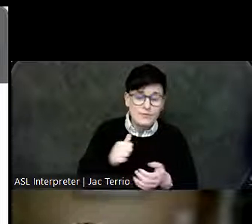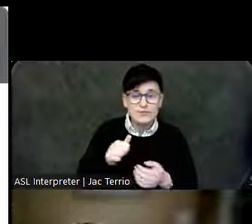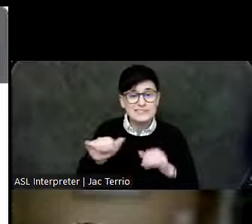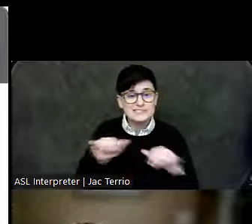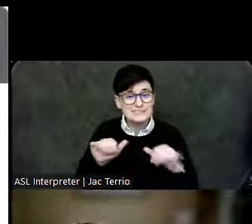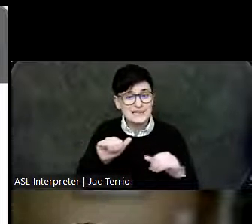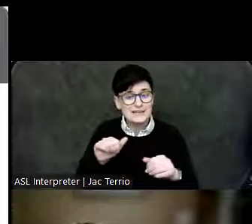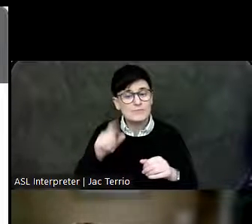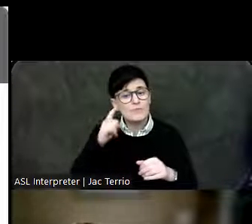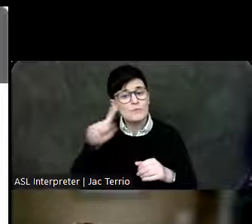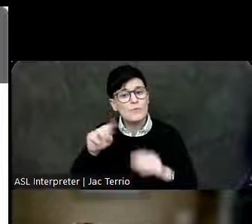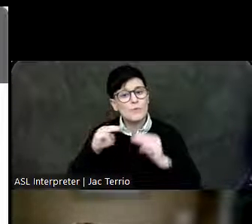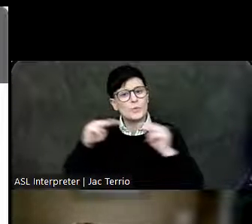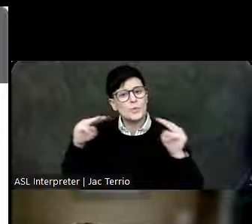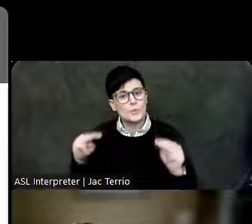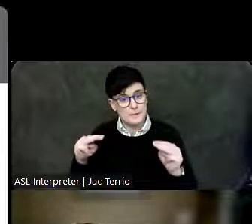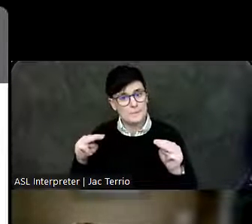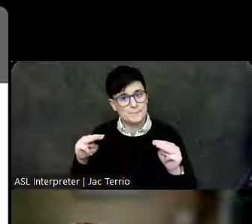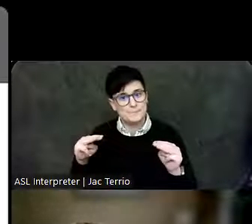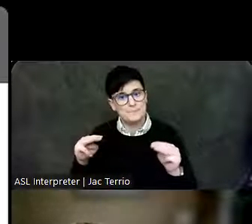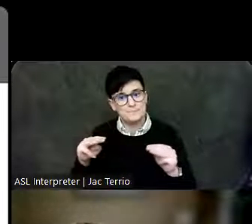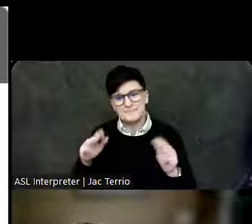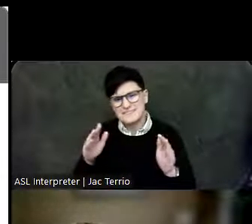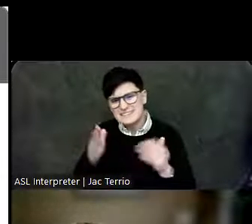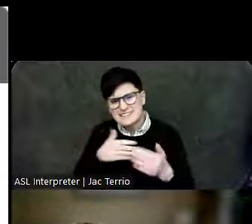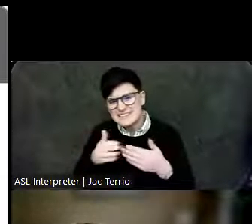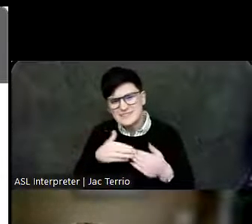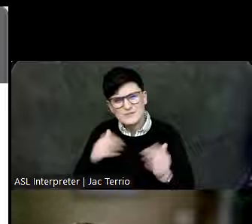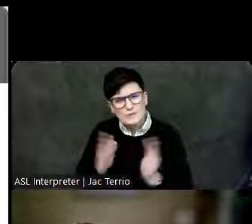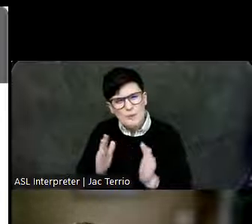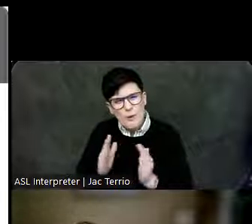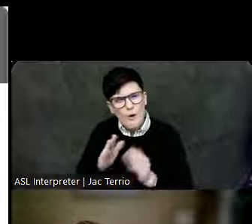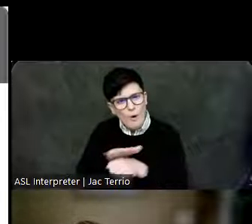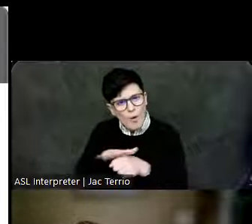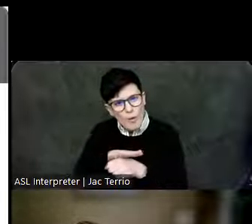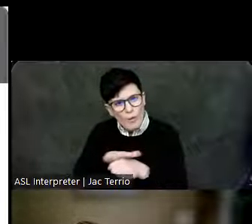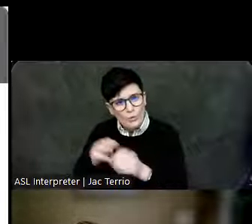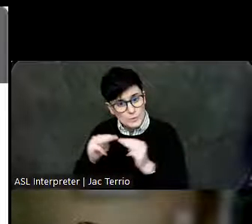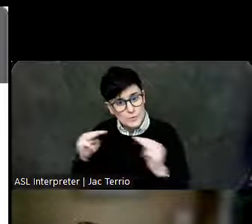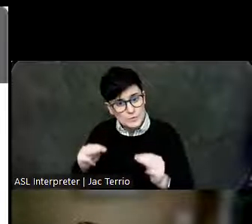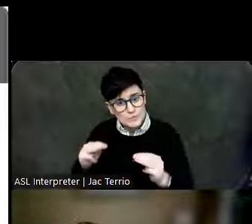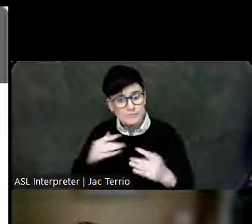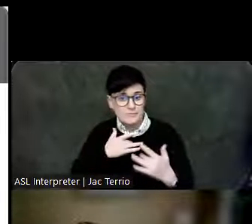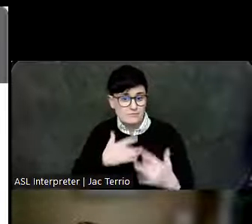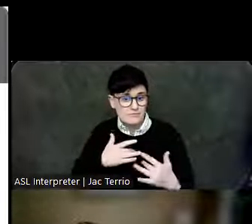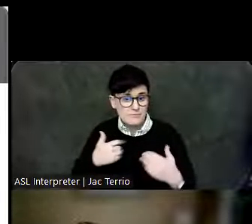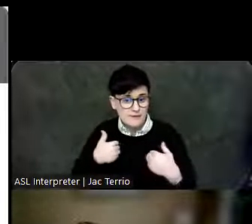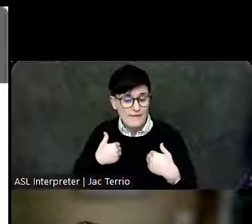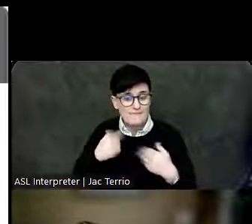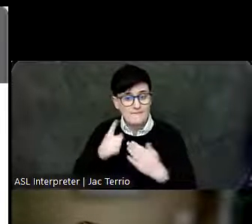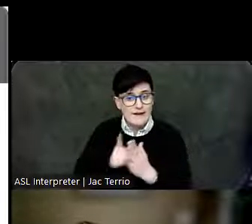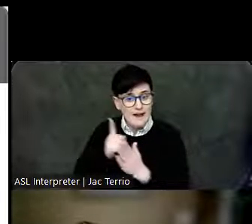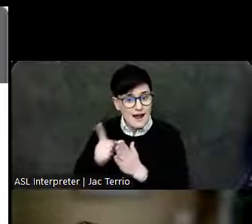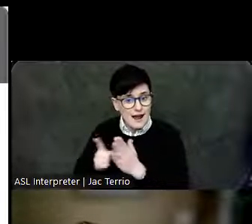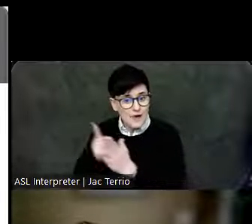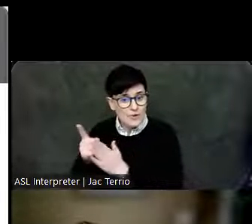the museums and that sort of thing. Even smaller local museums often have hours where it's sensory friendly,